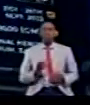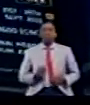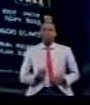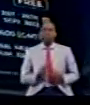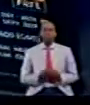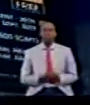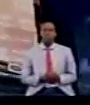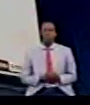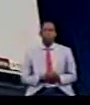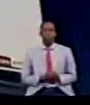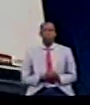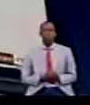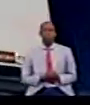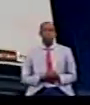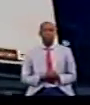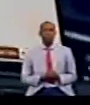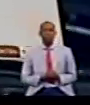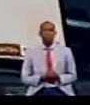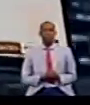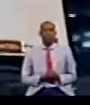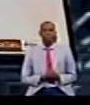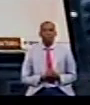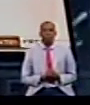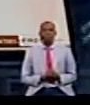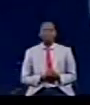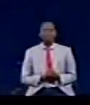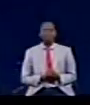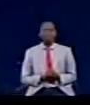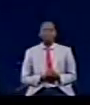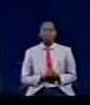We touch every one of us in the name of Jesus Christ.